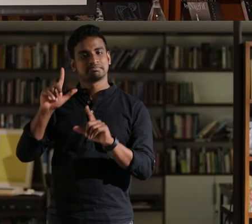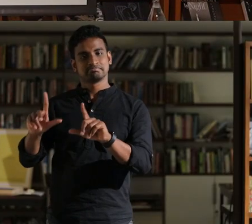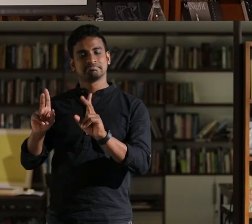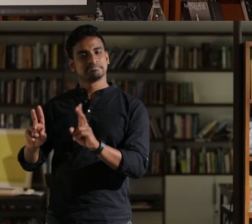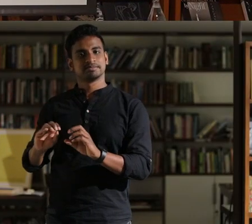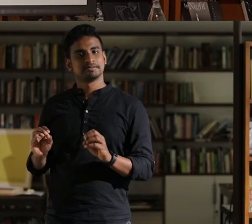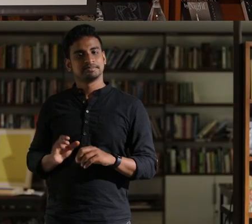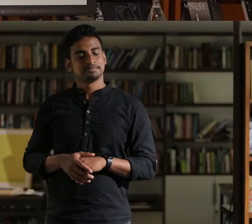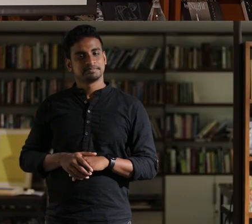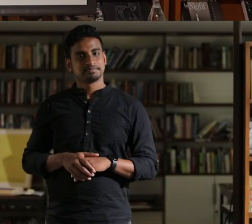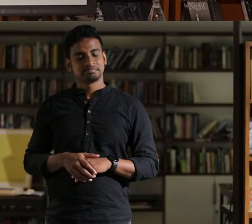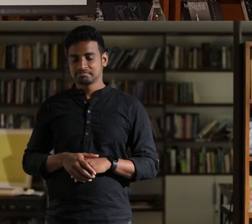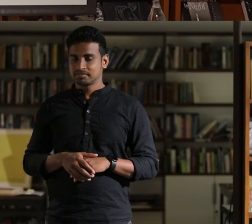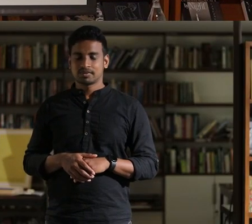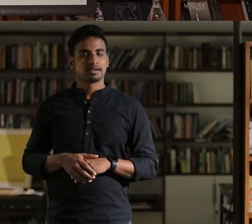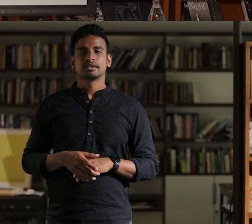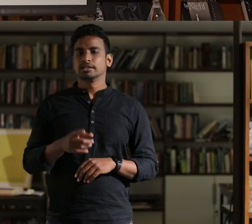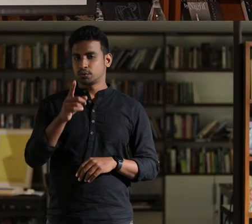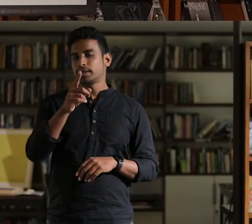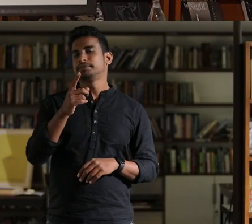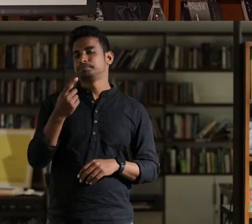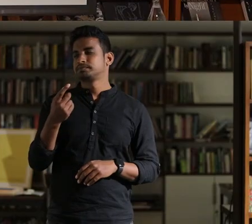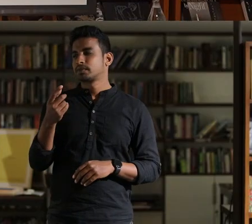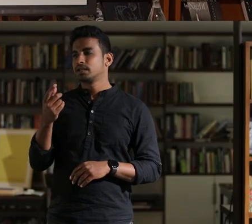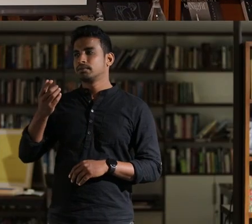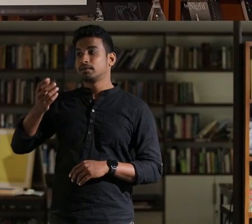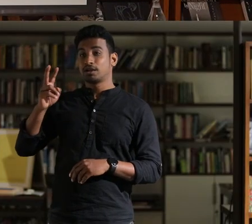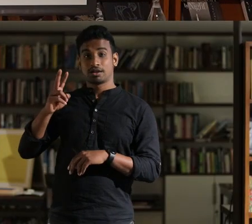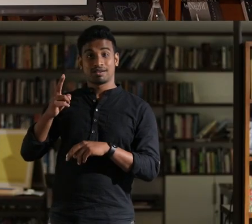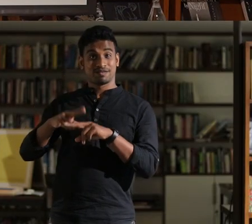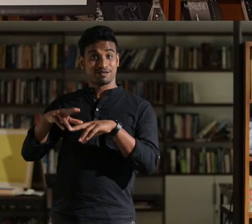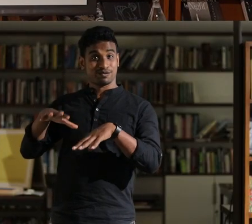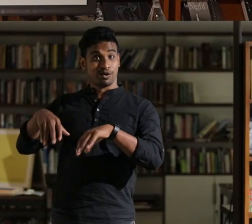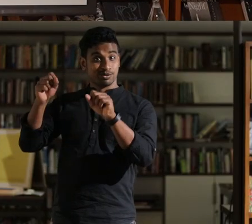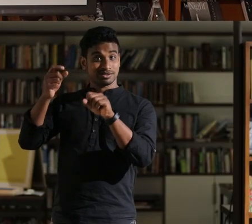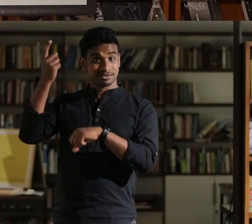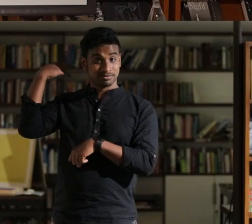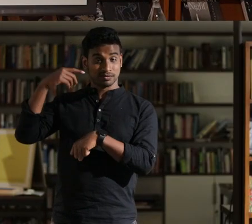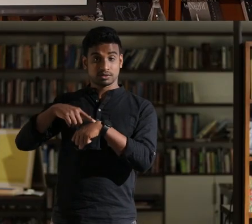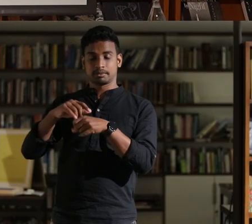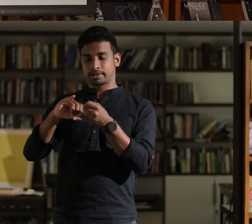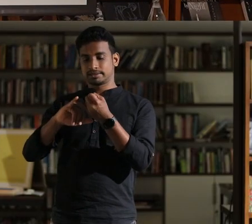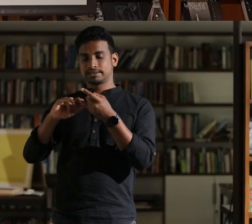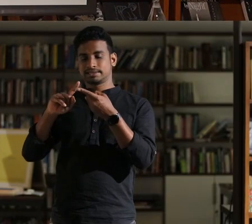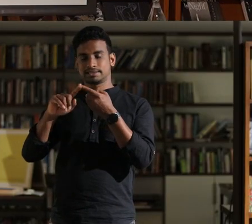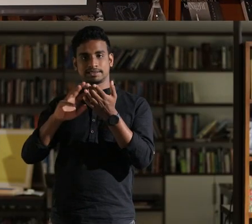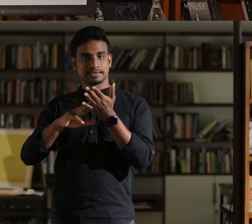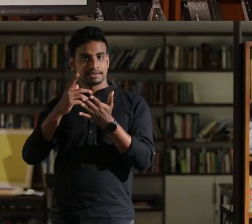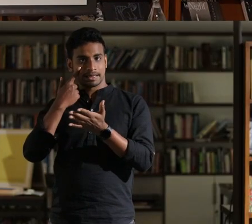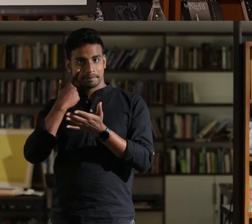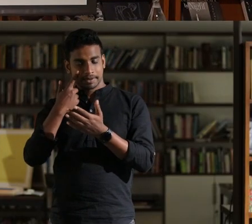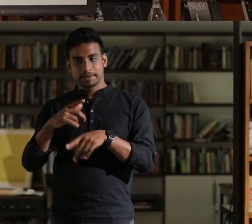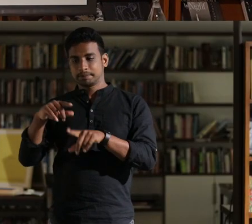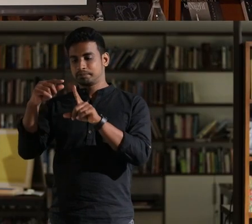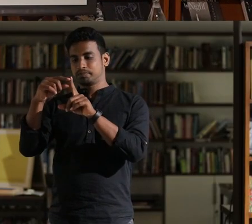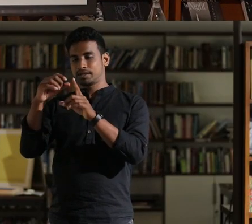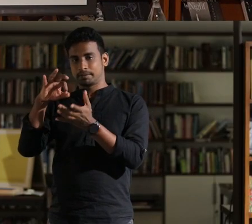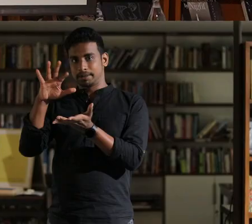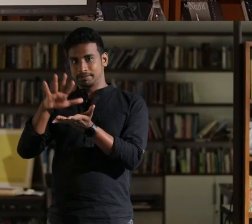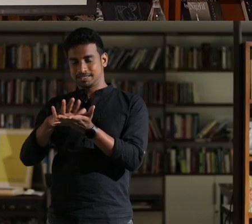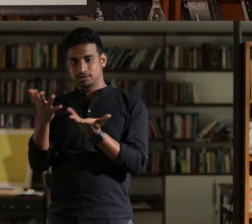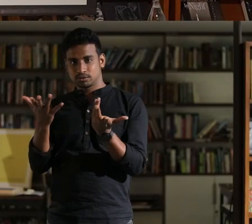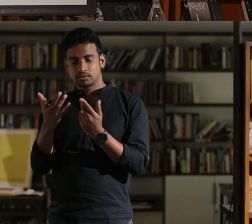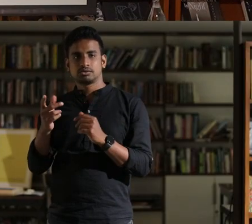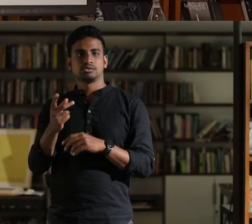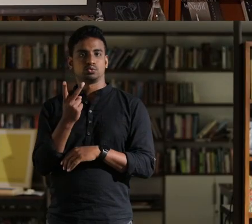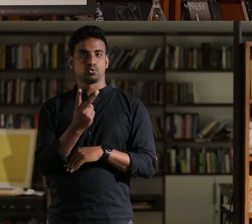fact, there's one semi-permanent exhibition on the founding of the museum that has two objects.